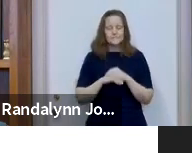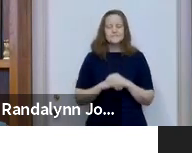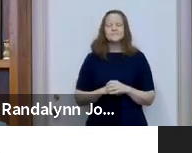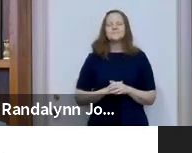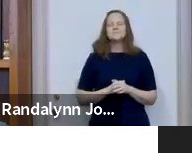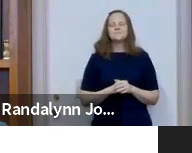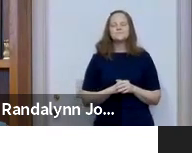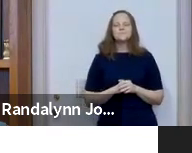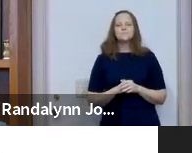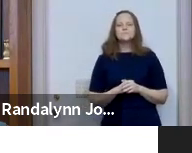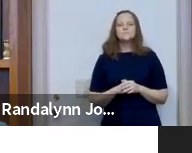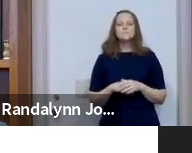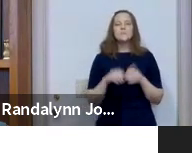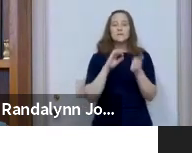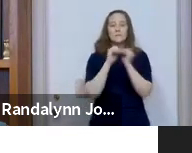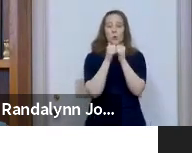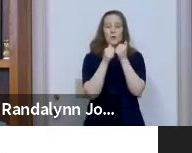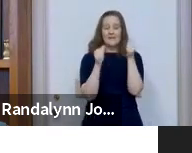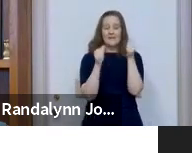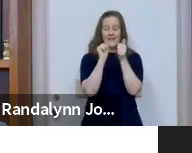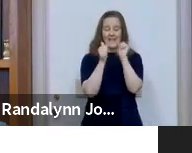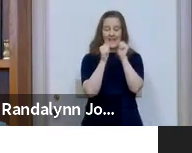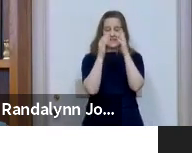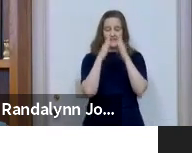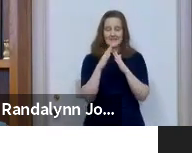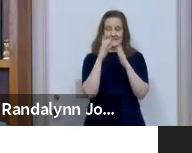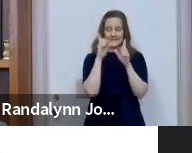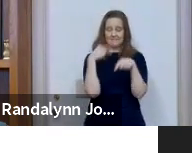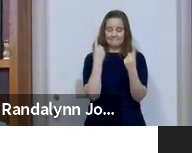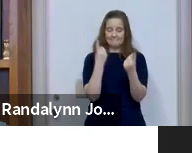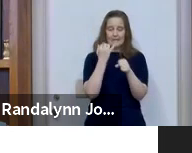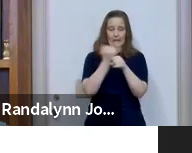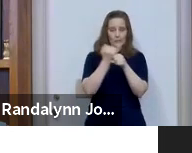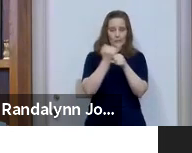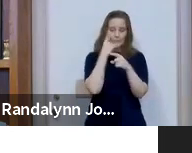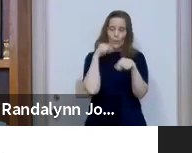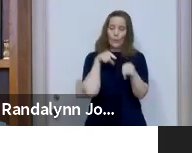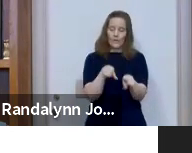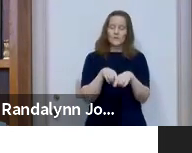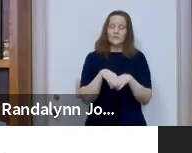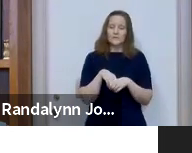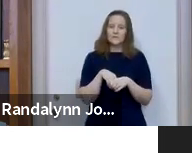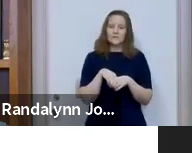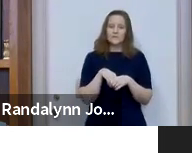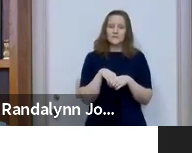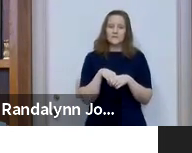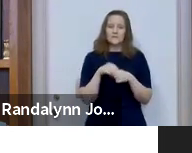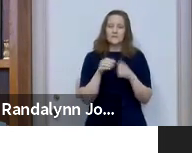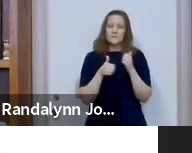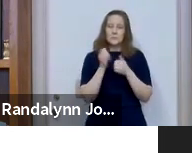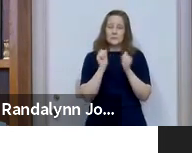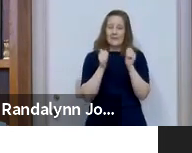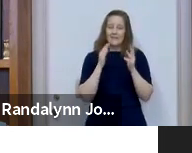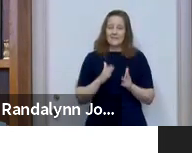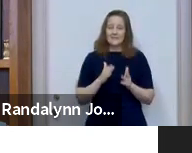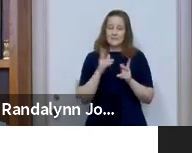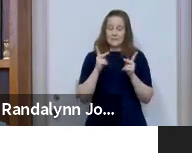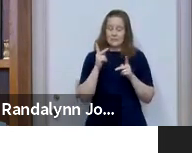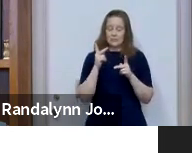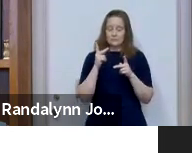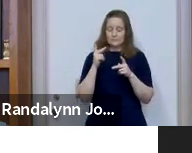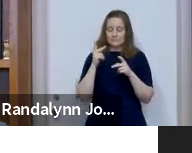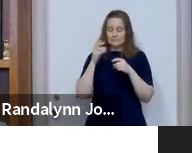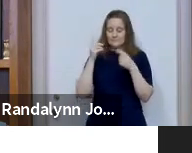out that we're supporting our athletes. They've been back on campus now for quite a while. Most of them, the ones that will be appearing in